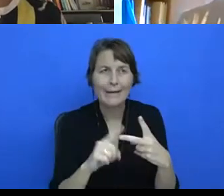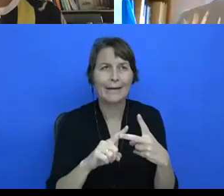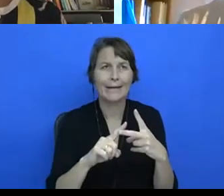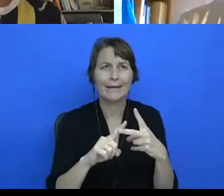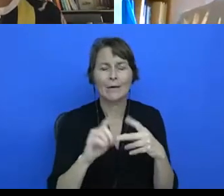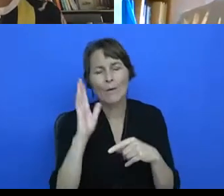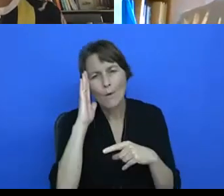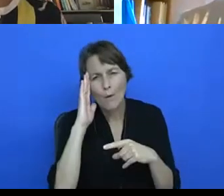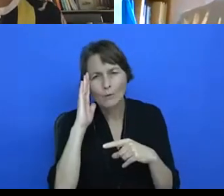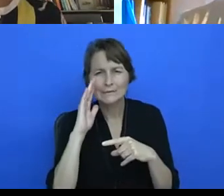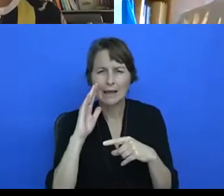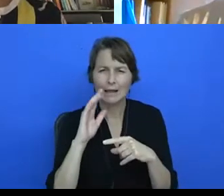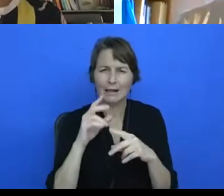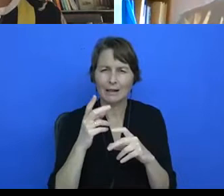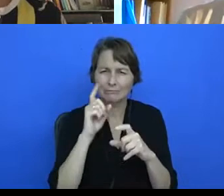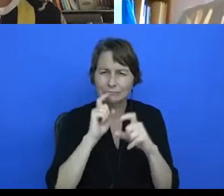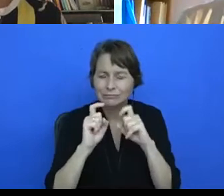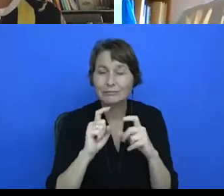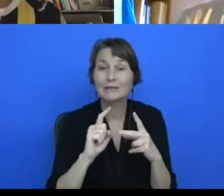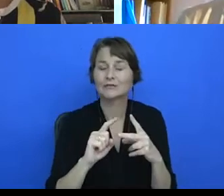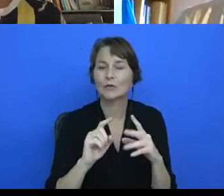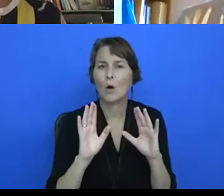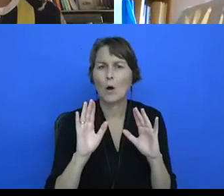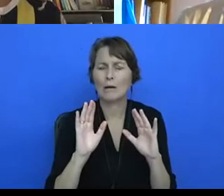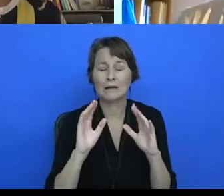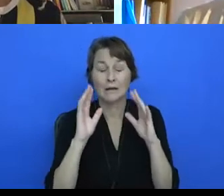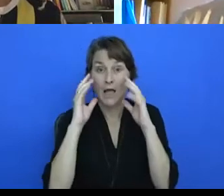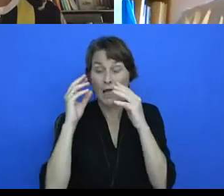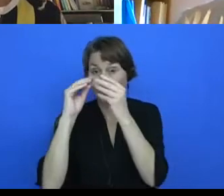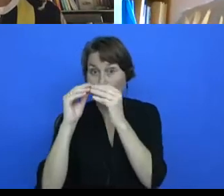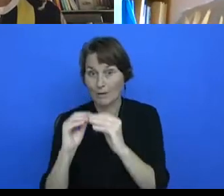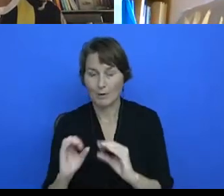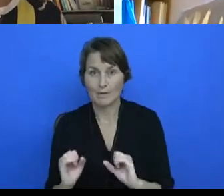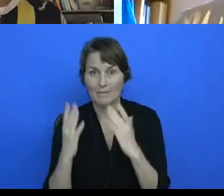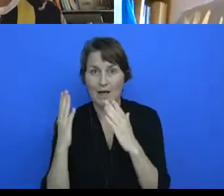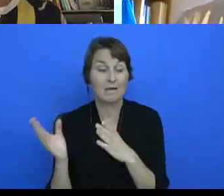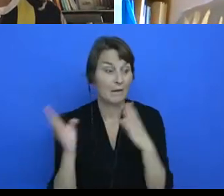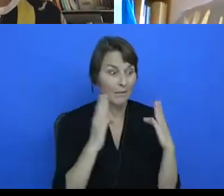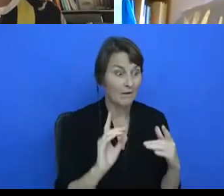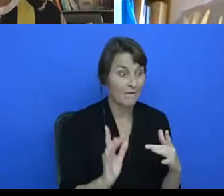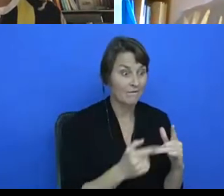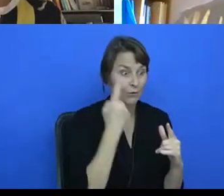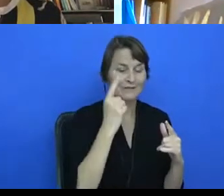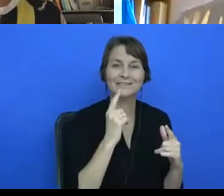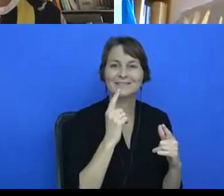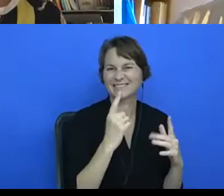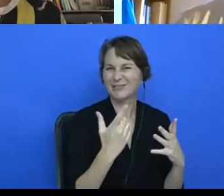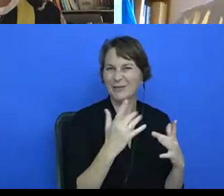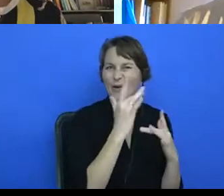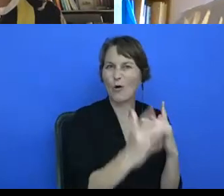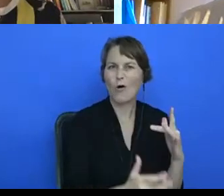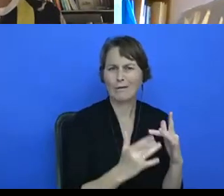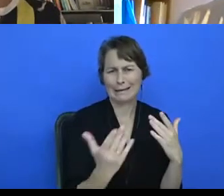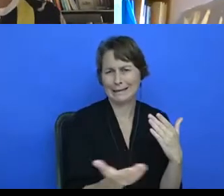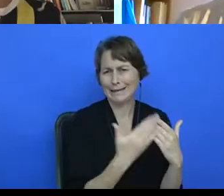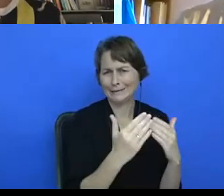digital conference and not first done all the physical stuff, life would have been so much easier, I feel. Bodo. Yeah, can